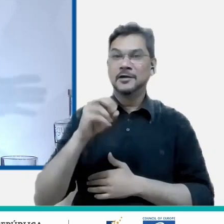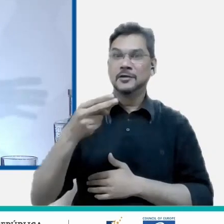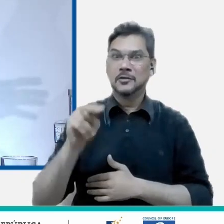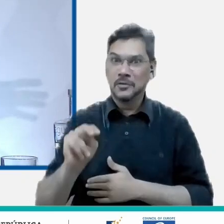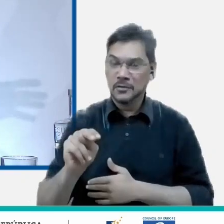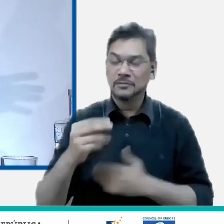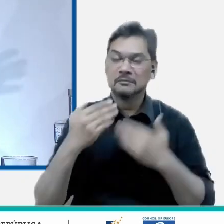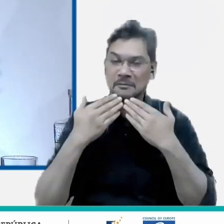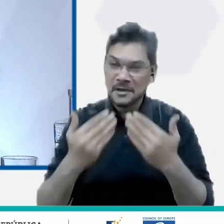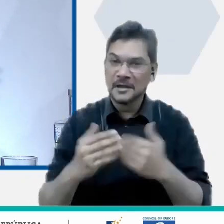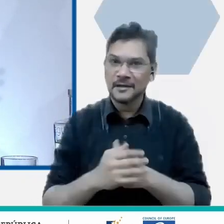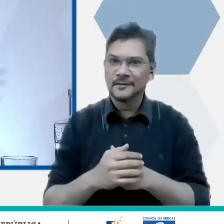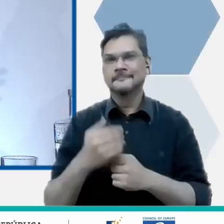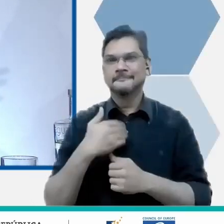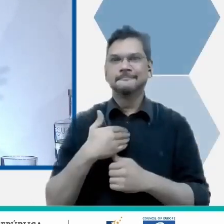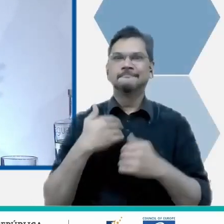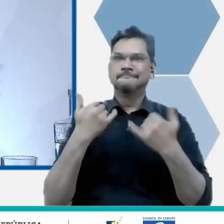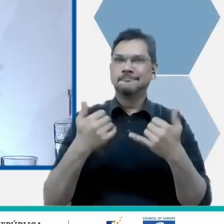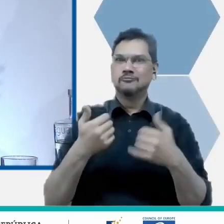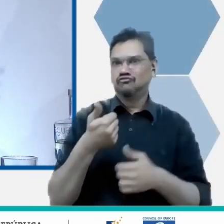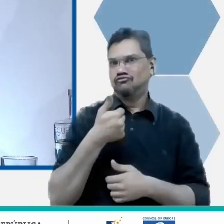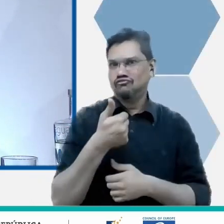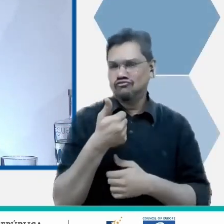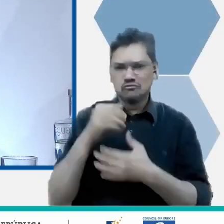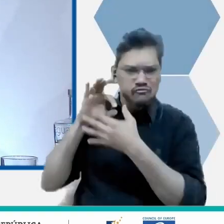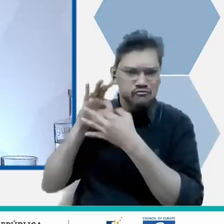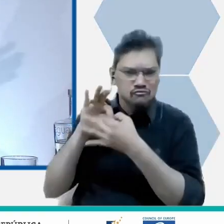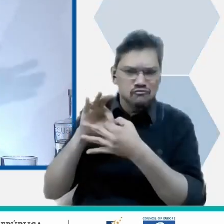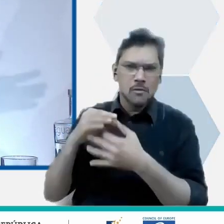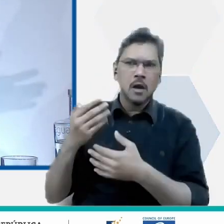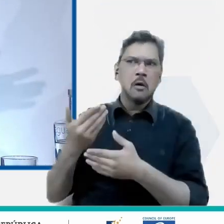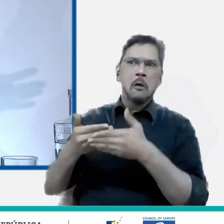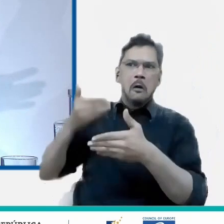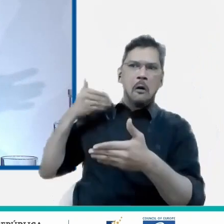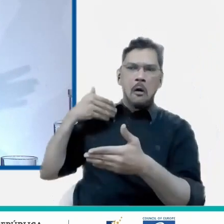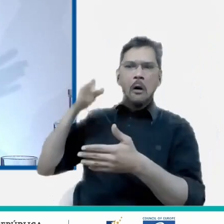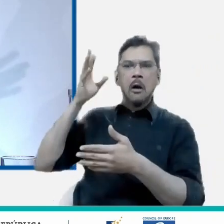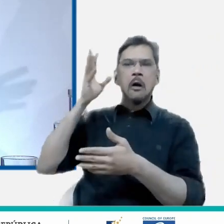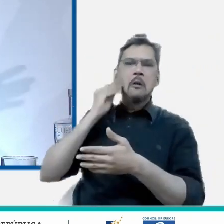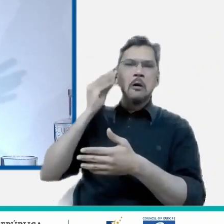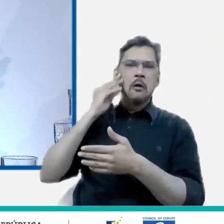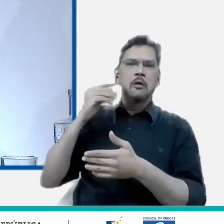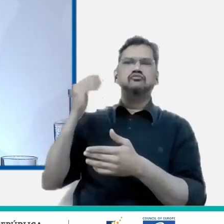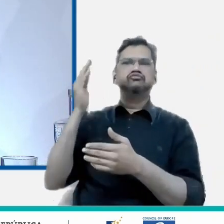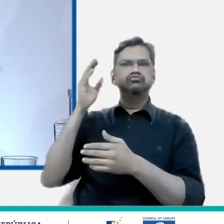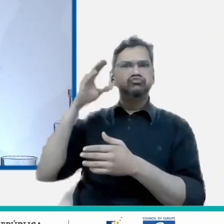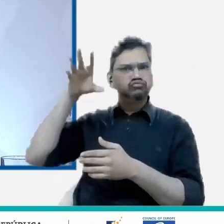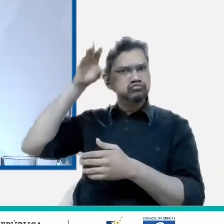connections between what we learned and how we should move forward. So I would like to thank all panelists for sharing